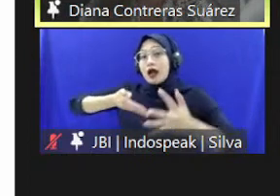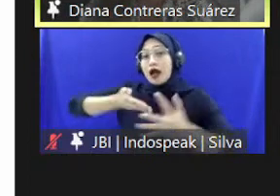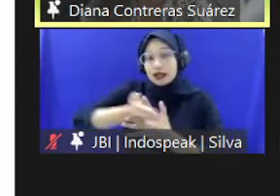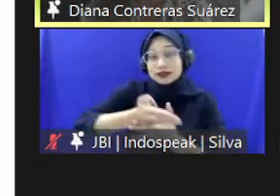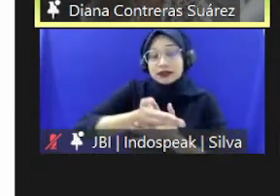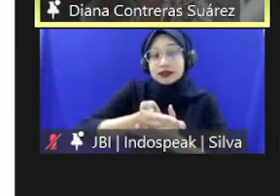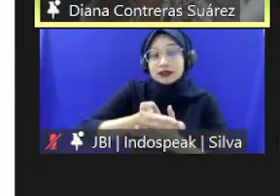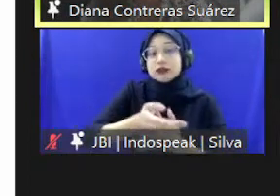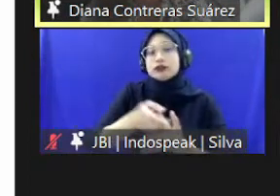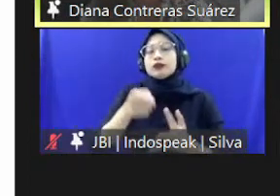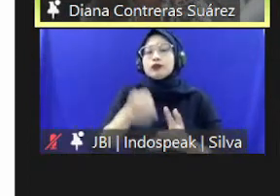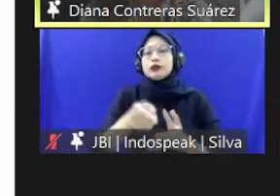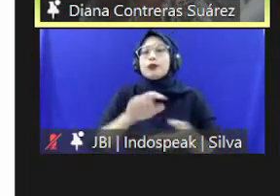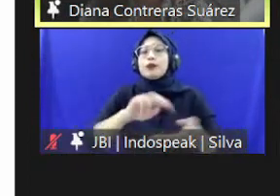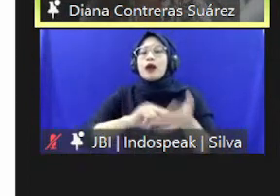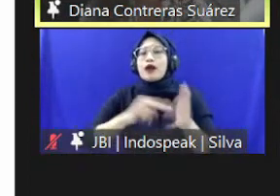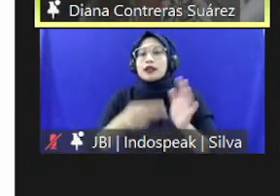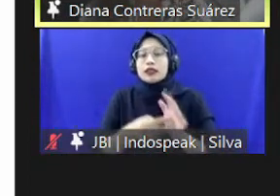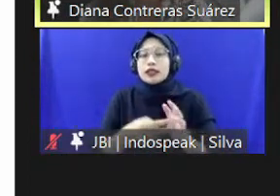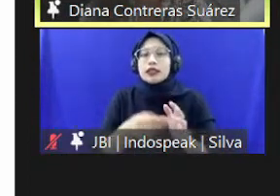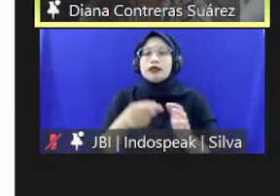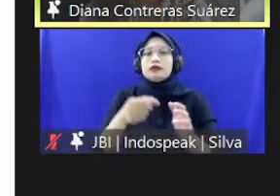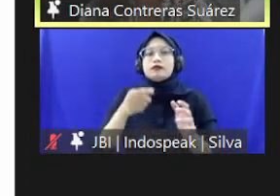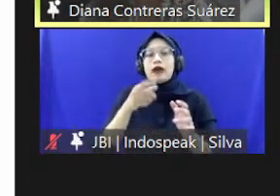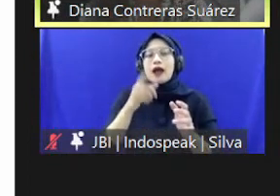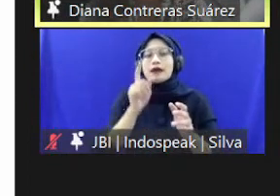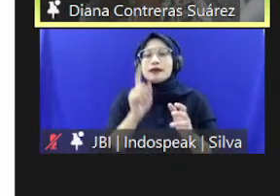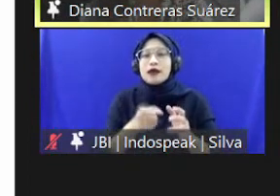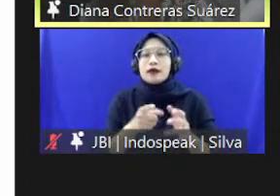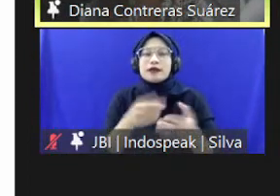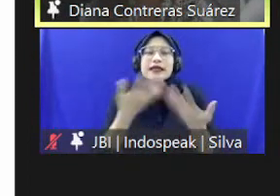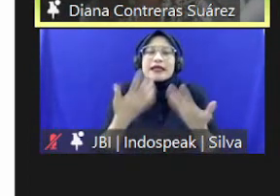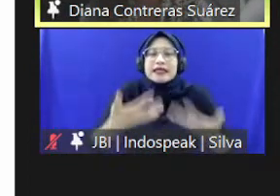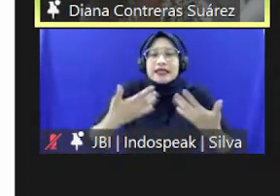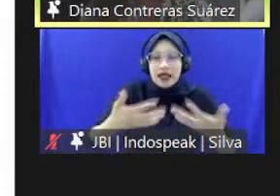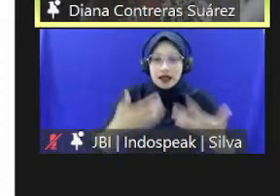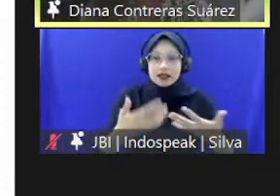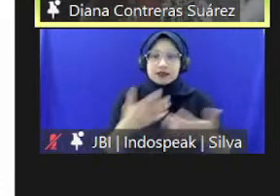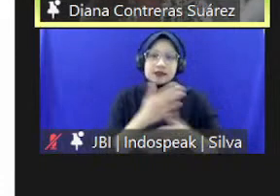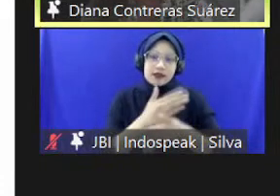only mild difficulty moving around.